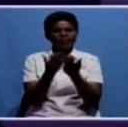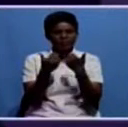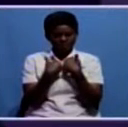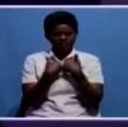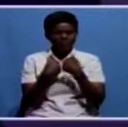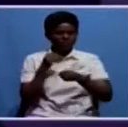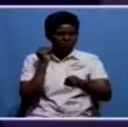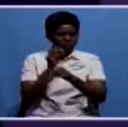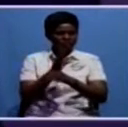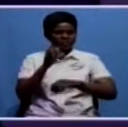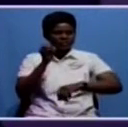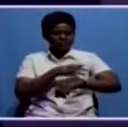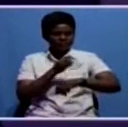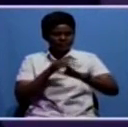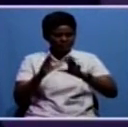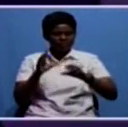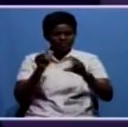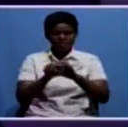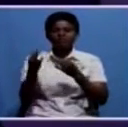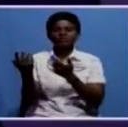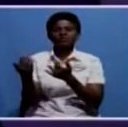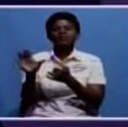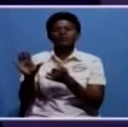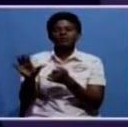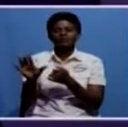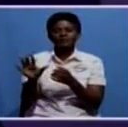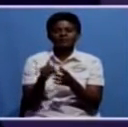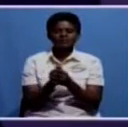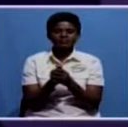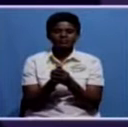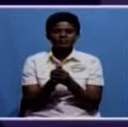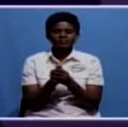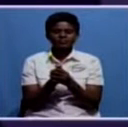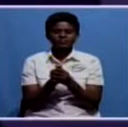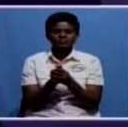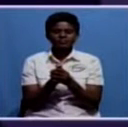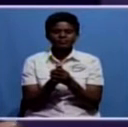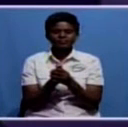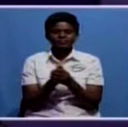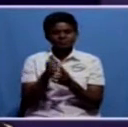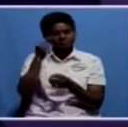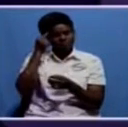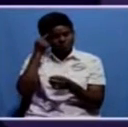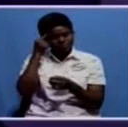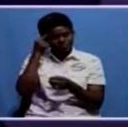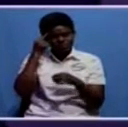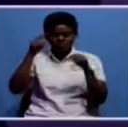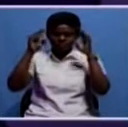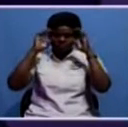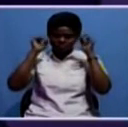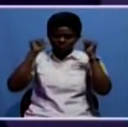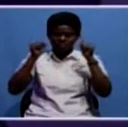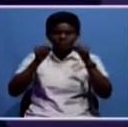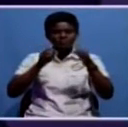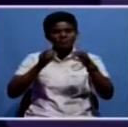there's already an investor on the horizon. Is that the position? Any interest from look, I think the president, are there interests around the president has been